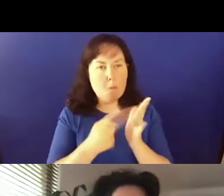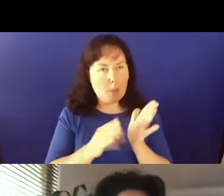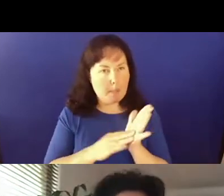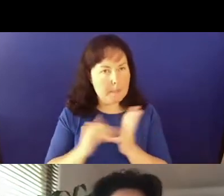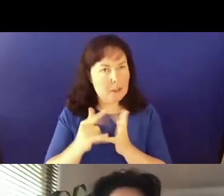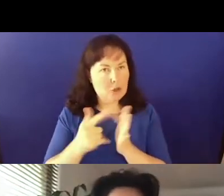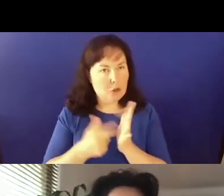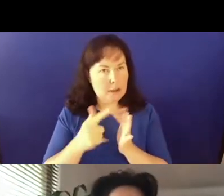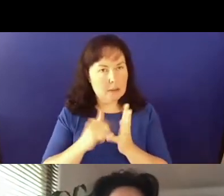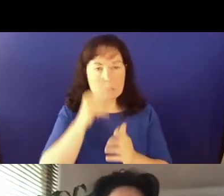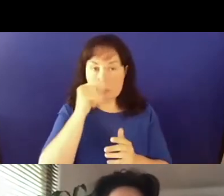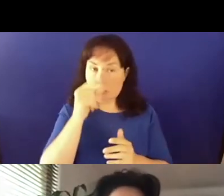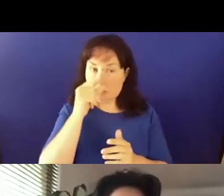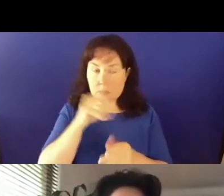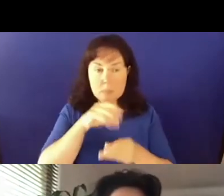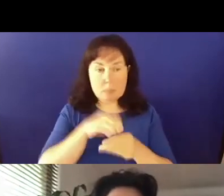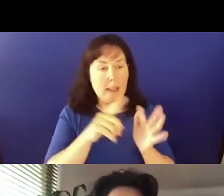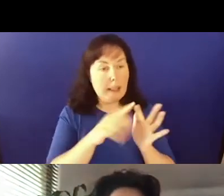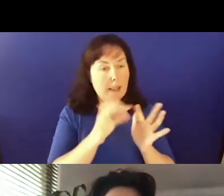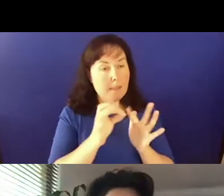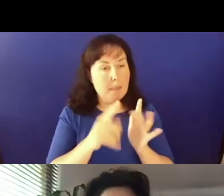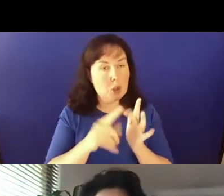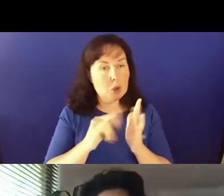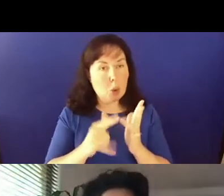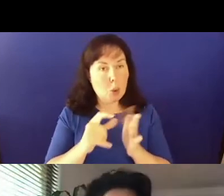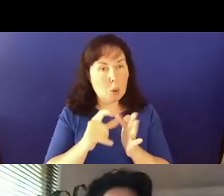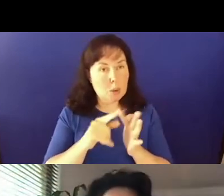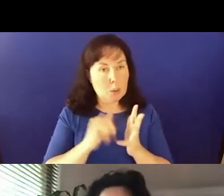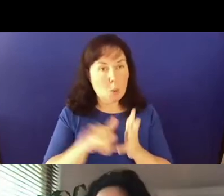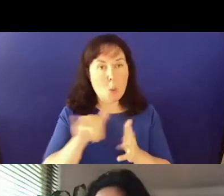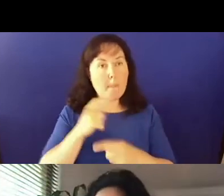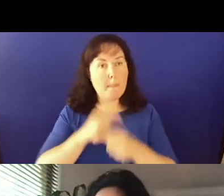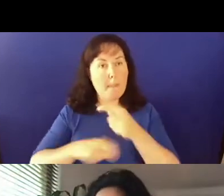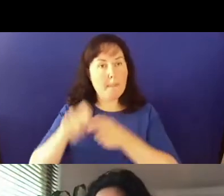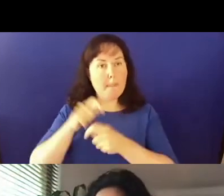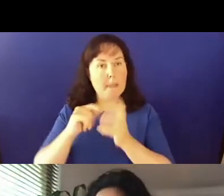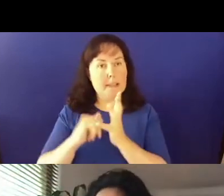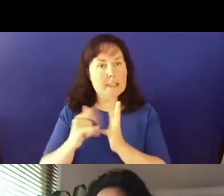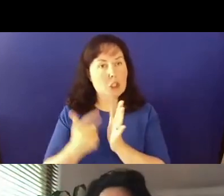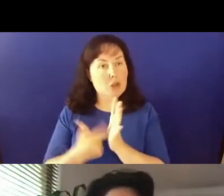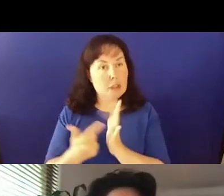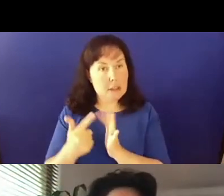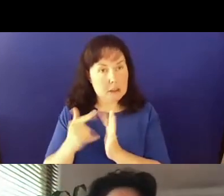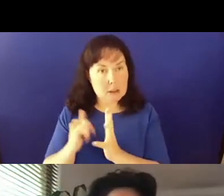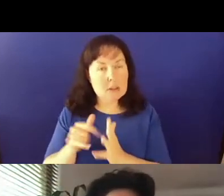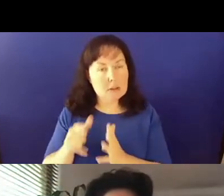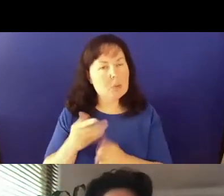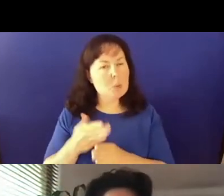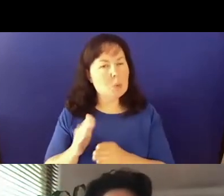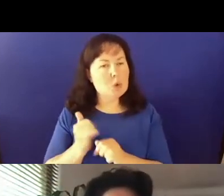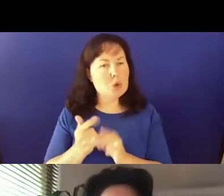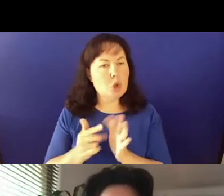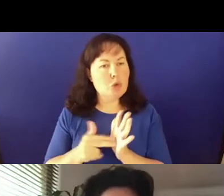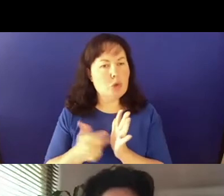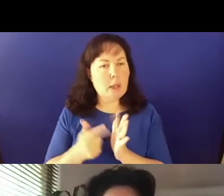can be serialized, and again of any genre. But I mean, like a couple of key things that we'd be